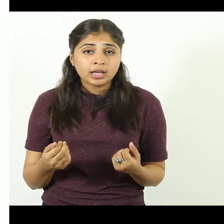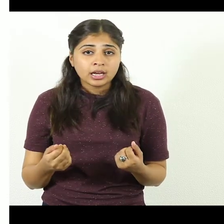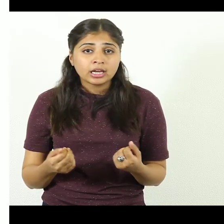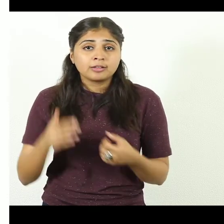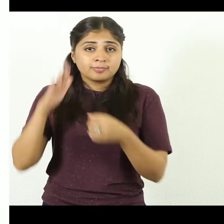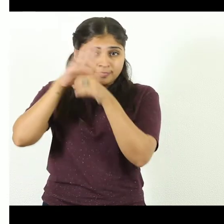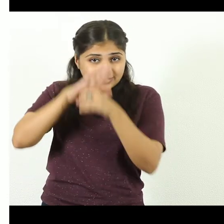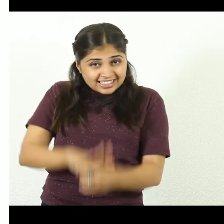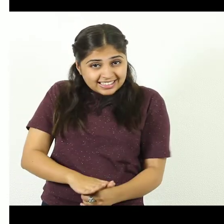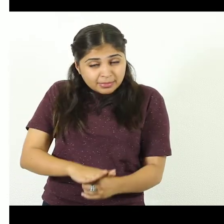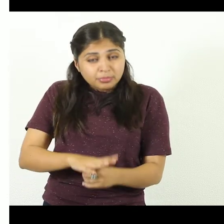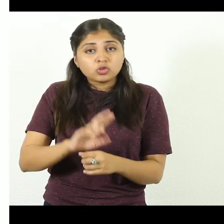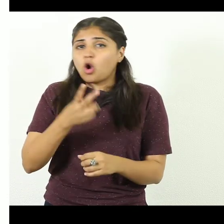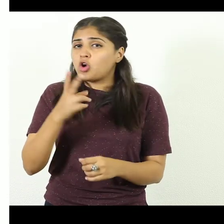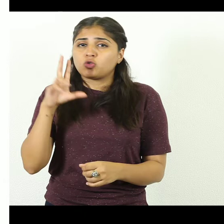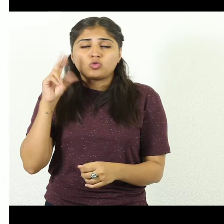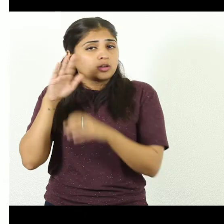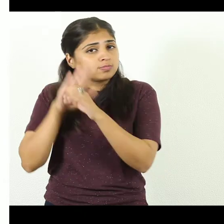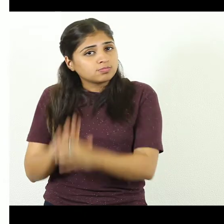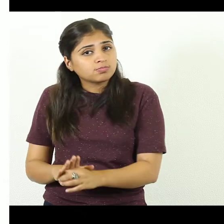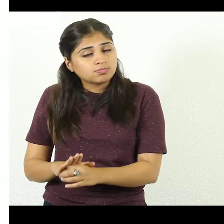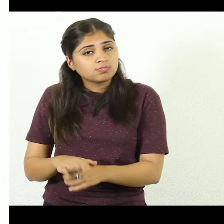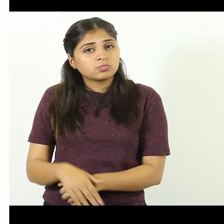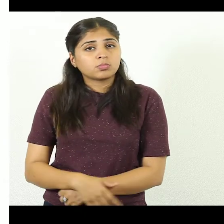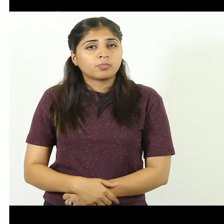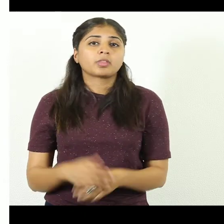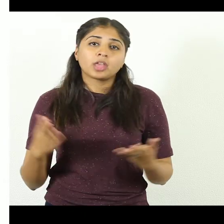ability to suppress, unsuppress,